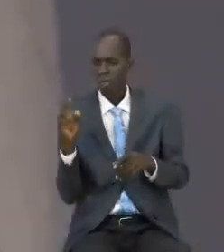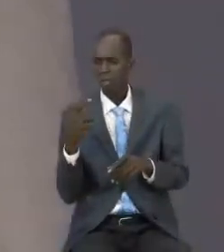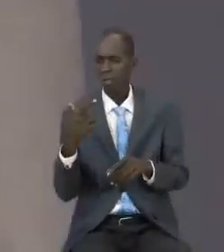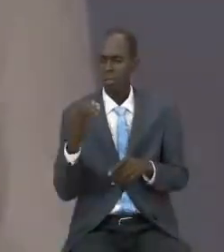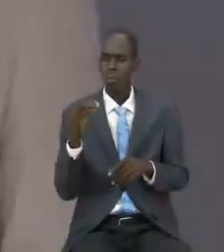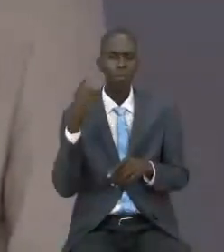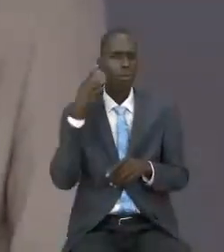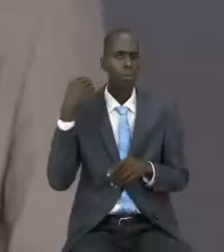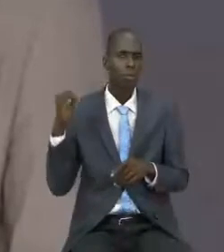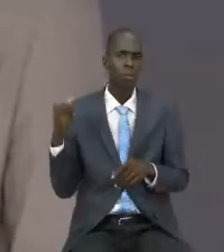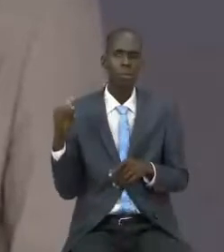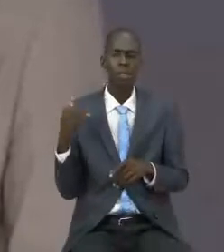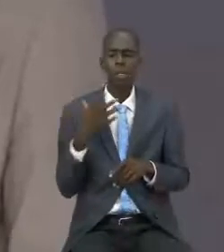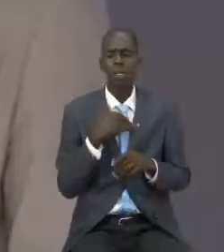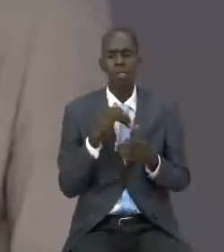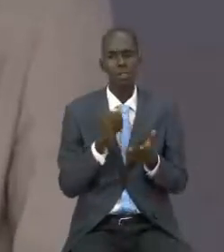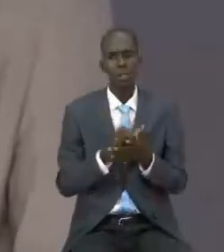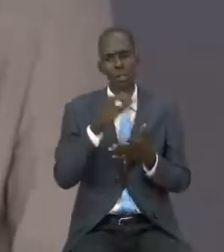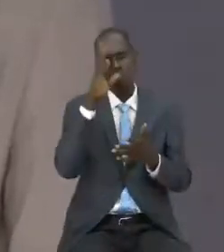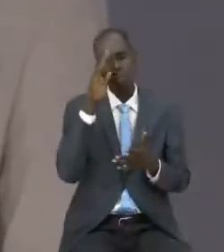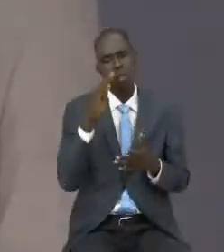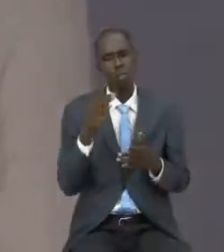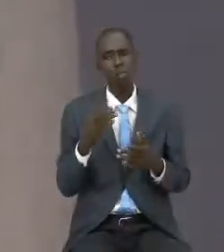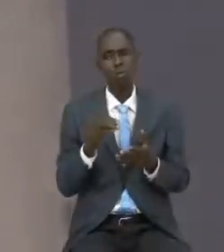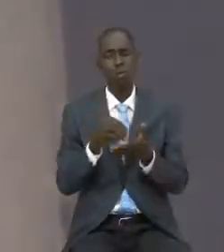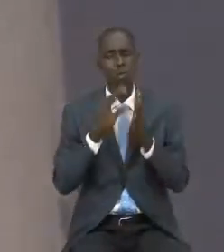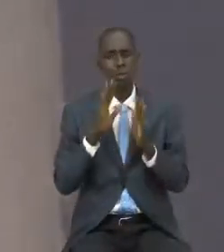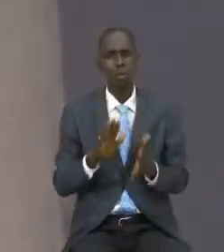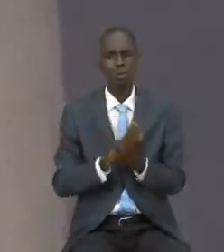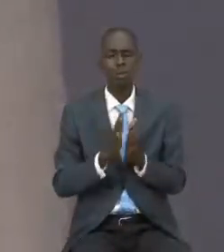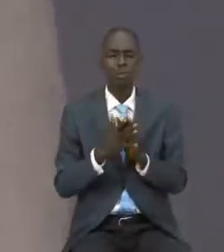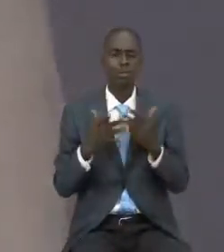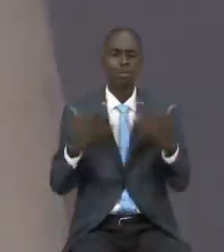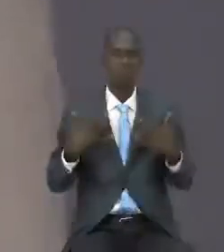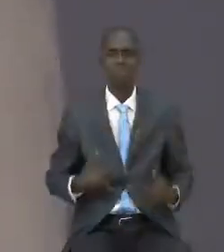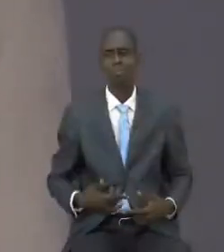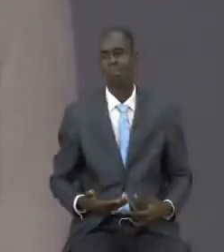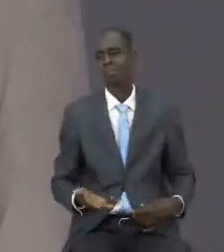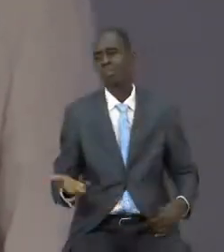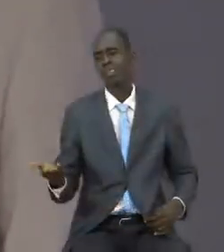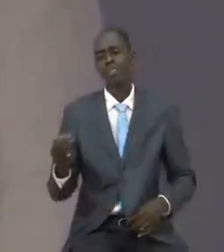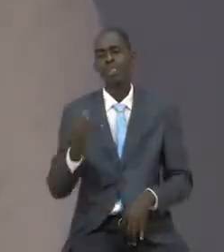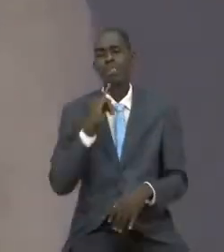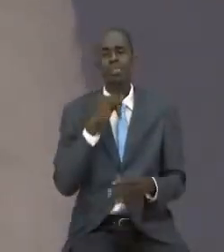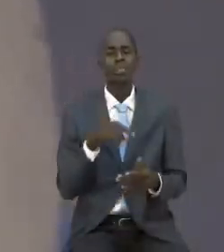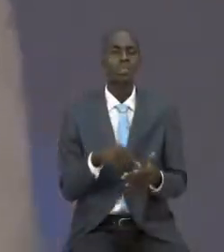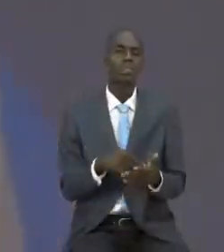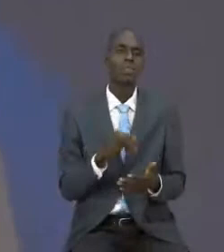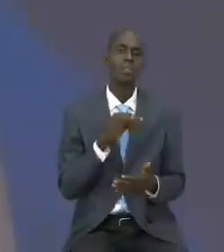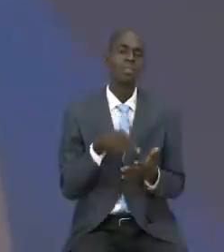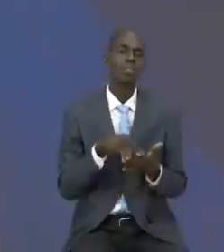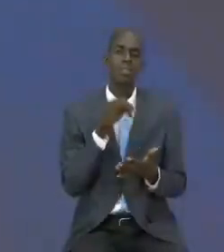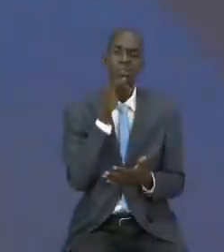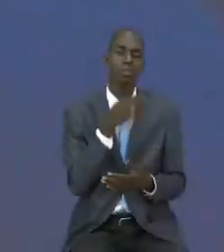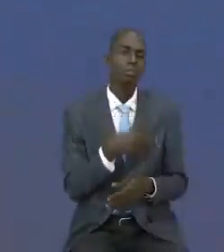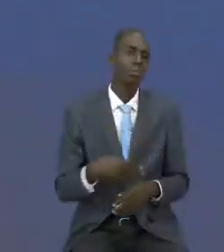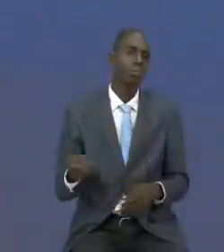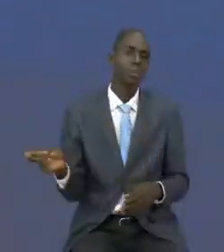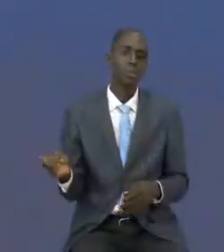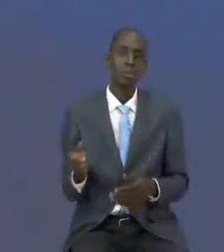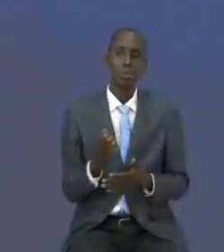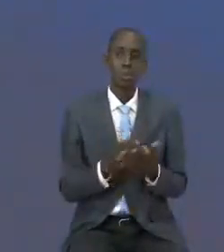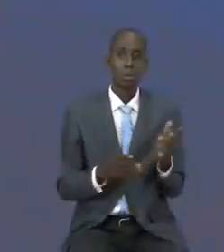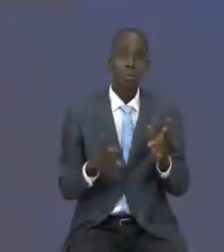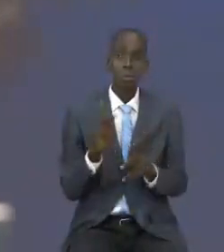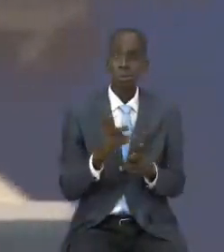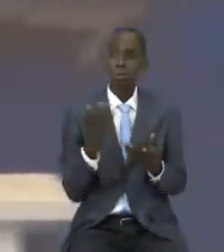farmer was discouraged and he said, this is like scrap. And some people said they are willing